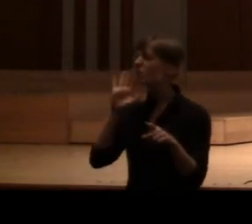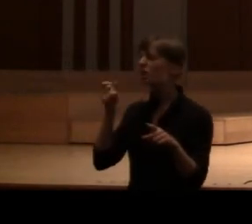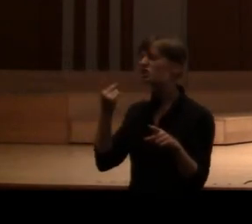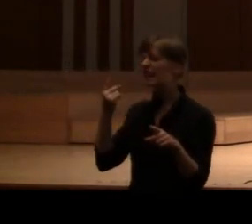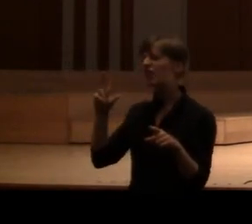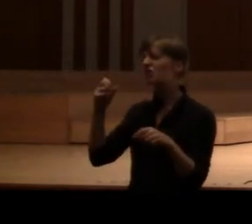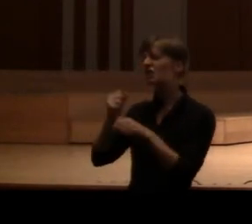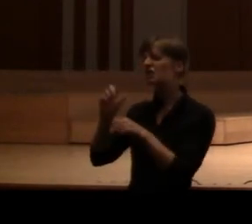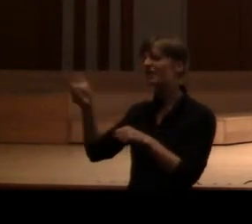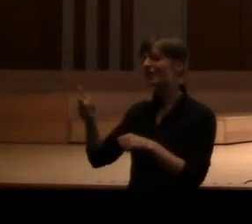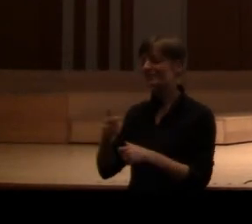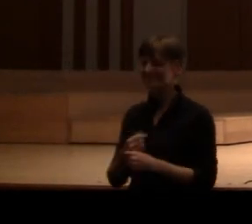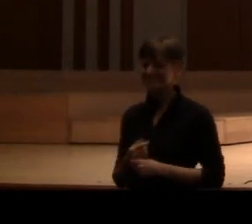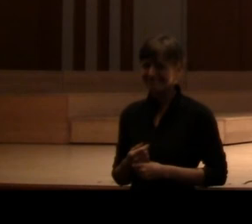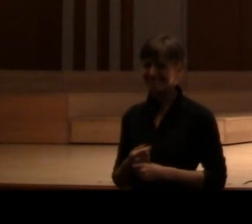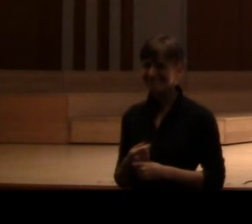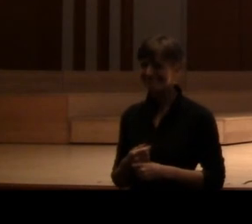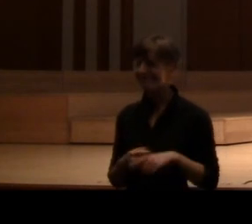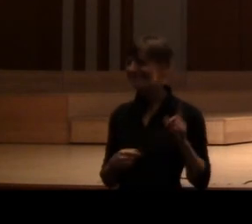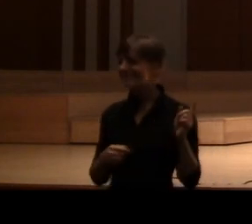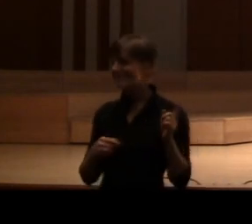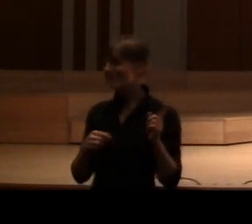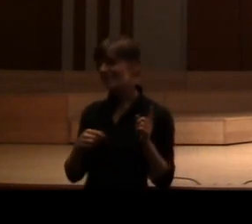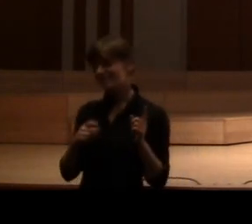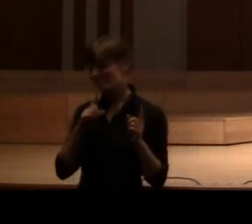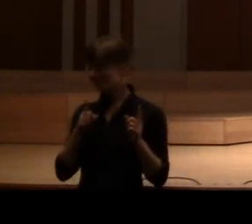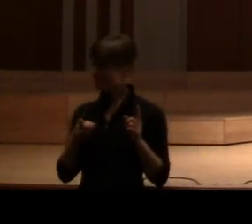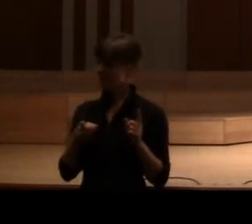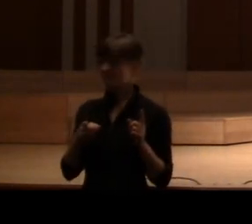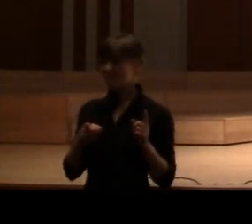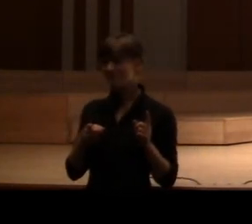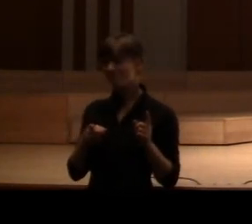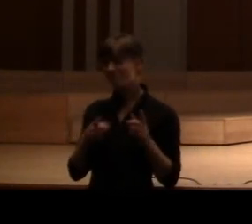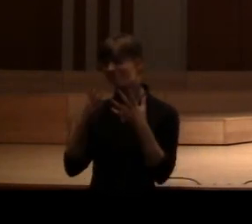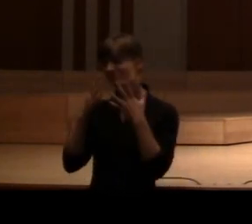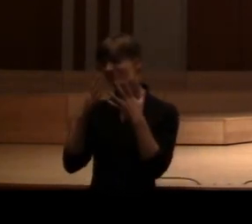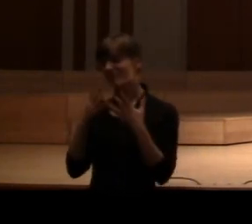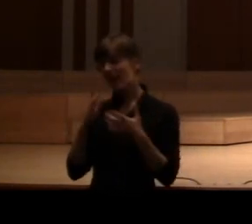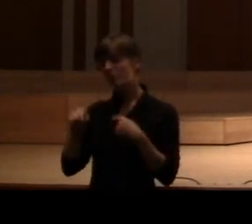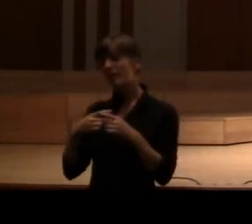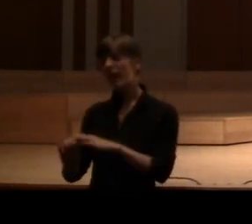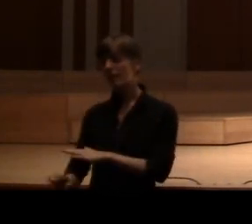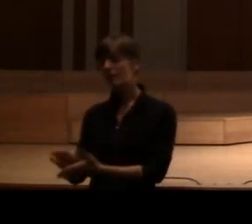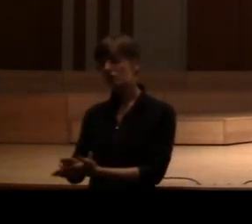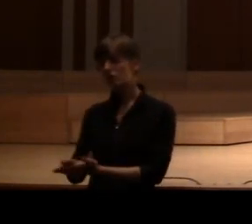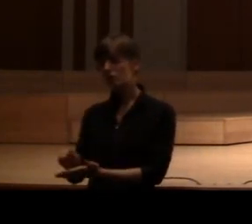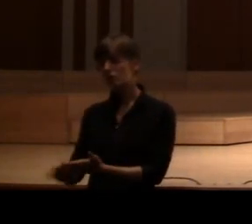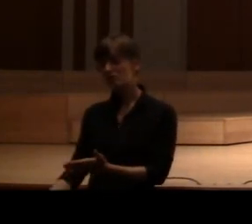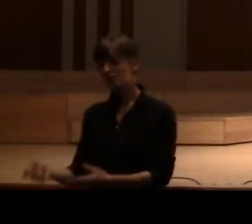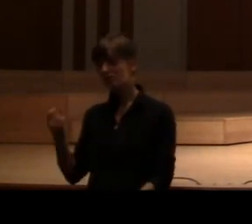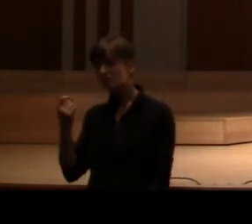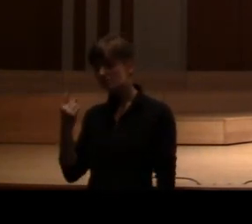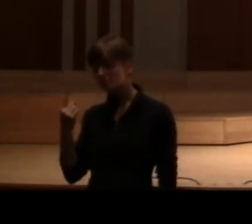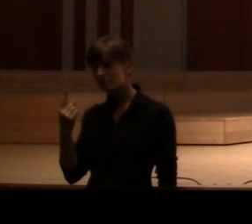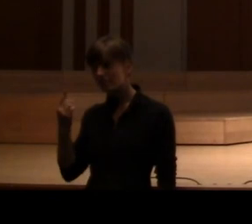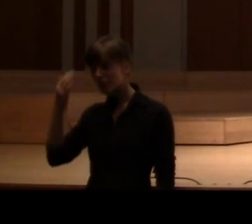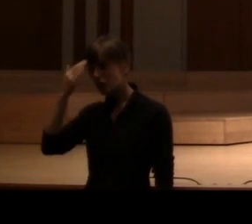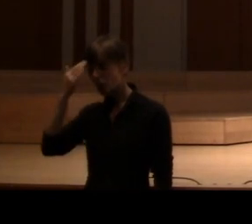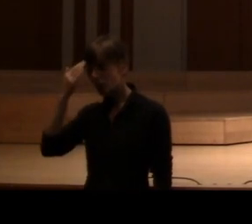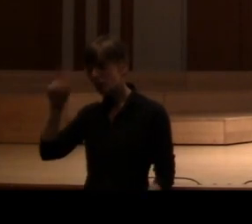Weight Watcher points. Too many points. Too many calories. Actually, it's kind of frightening when elementary school students can be scarily aware of